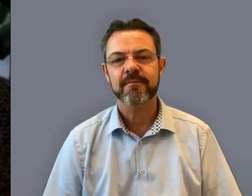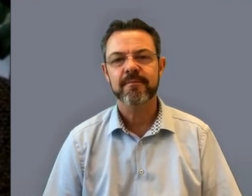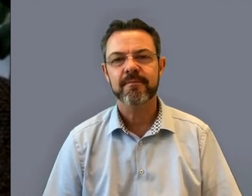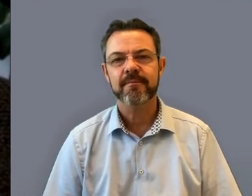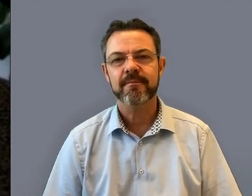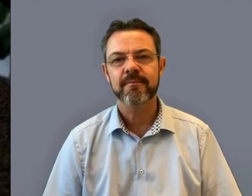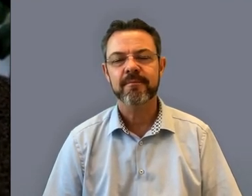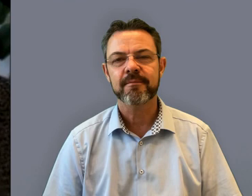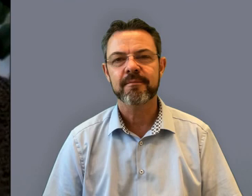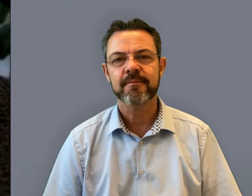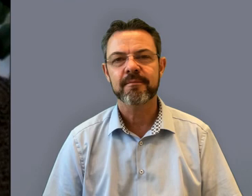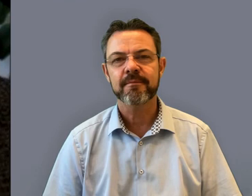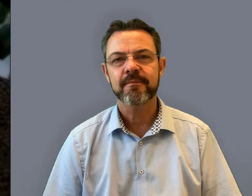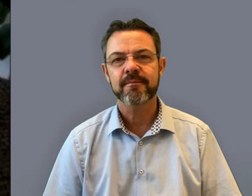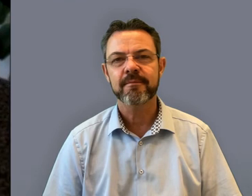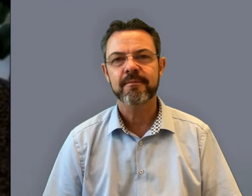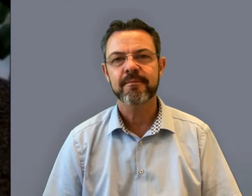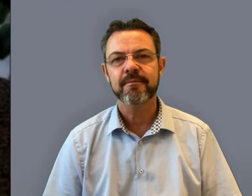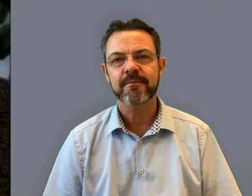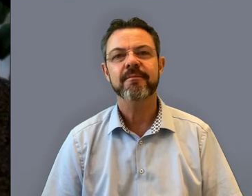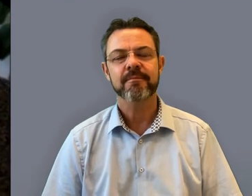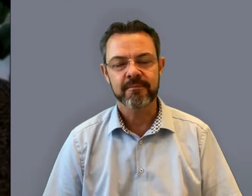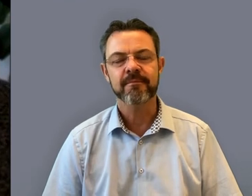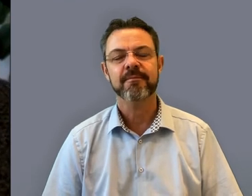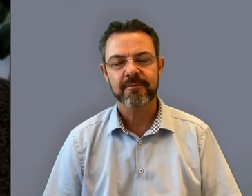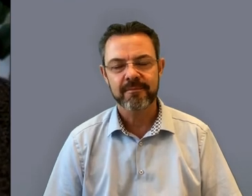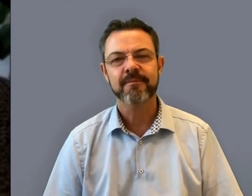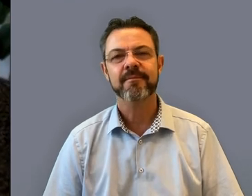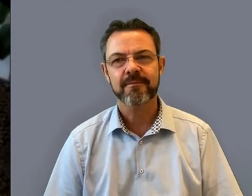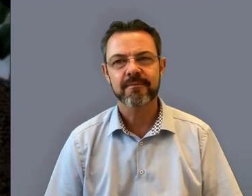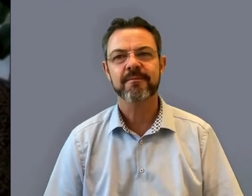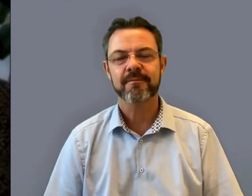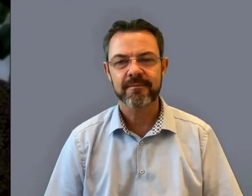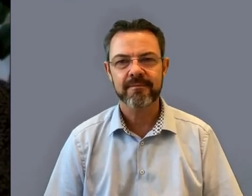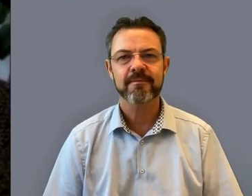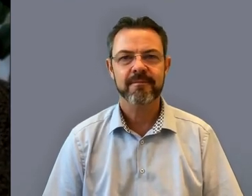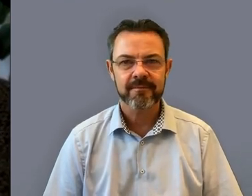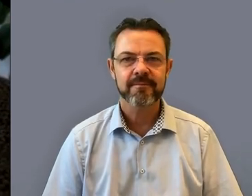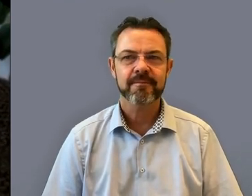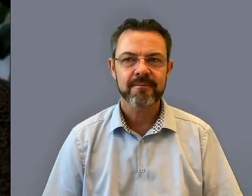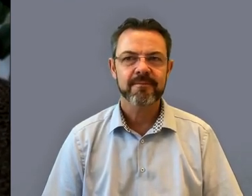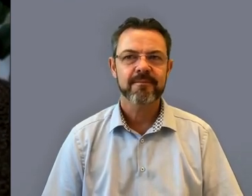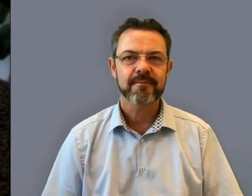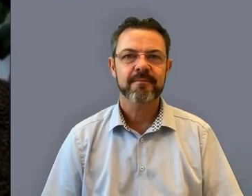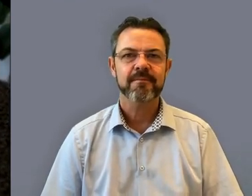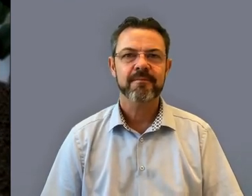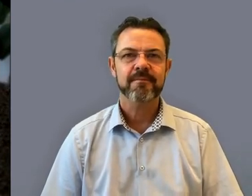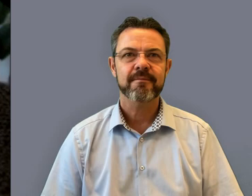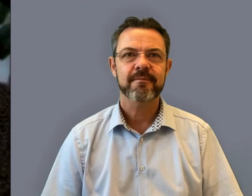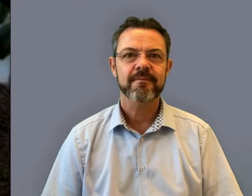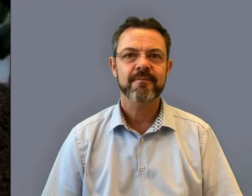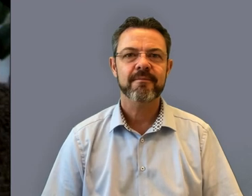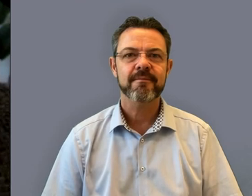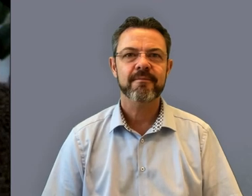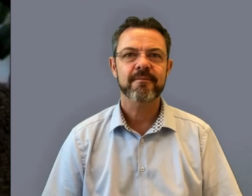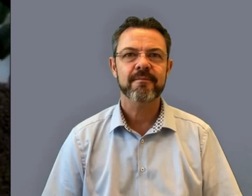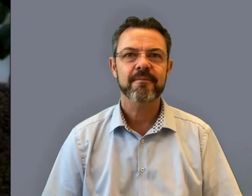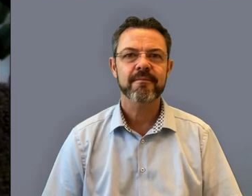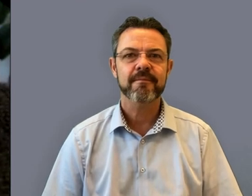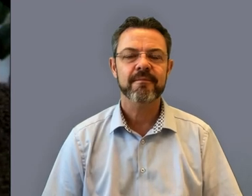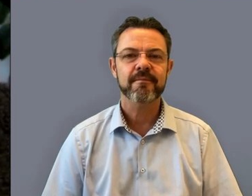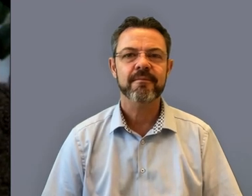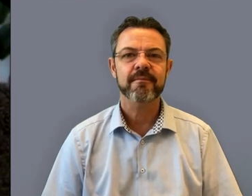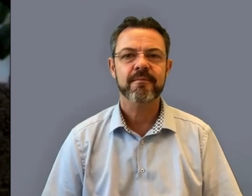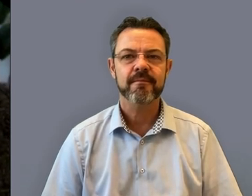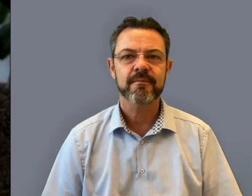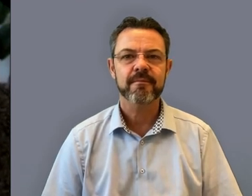That is an interesting challenge. So robust, I can kind of understand. How do you make your system robust? And you're right, there it tends to be in